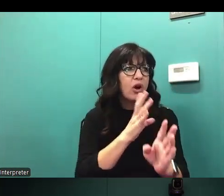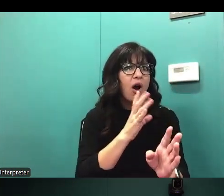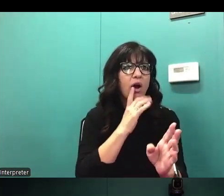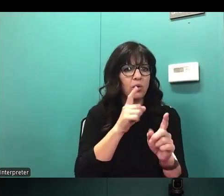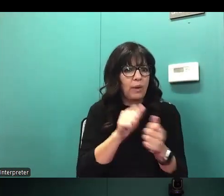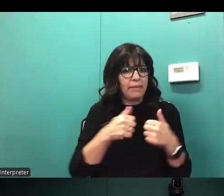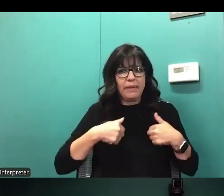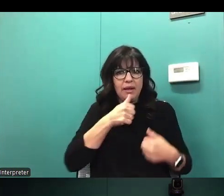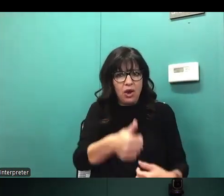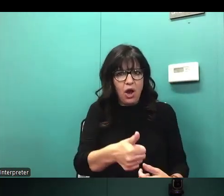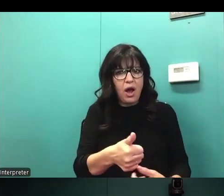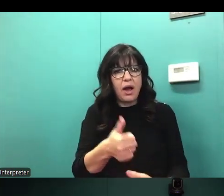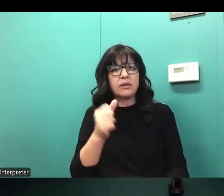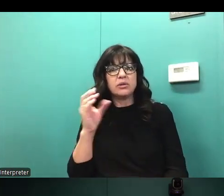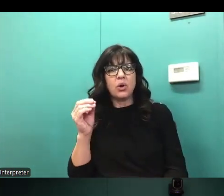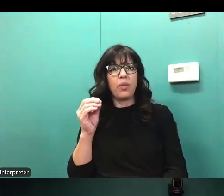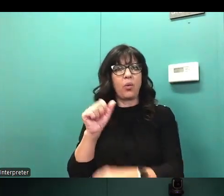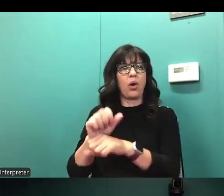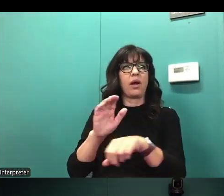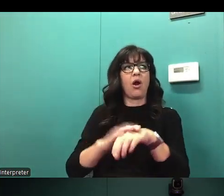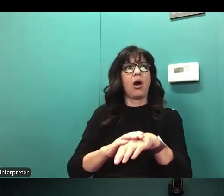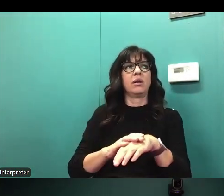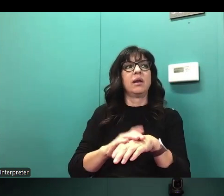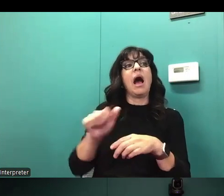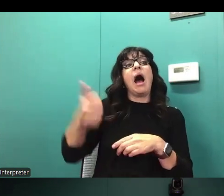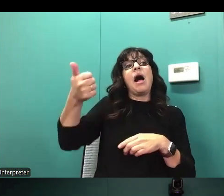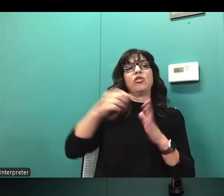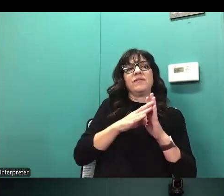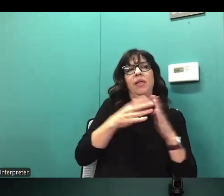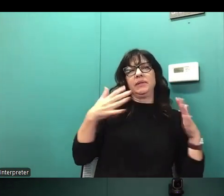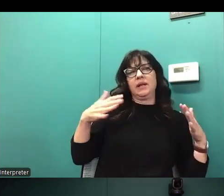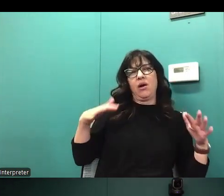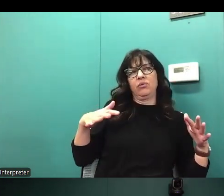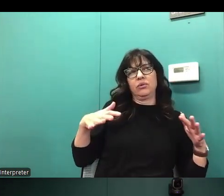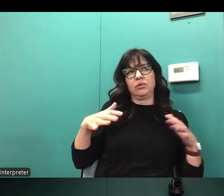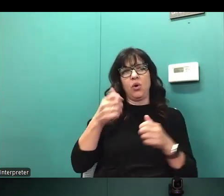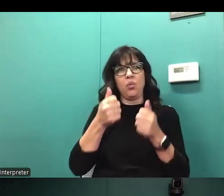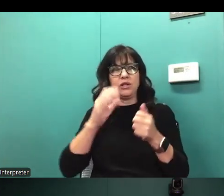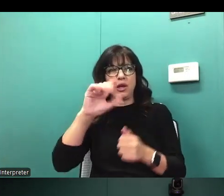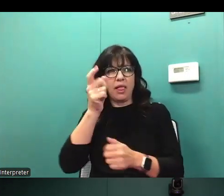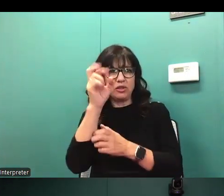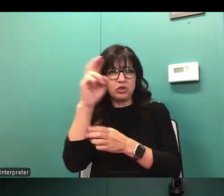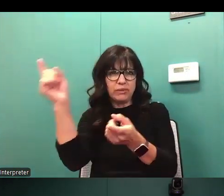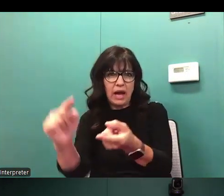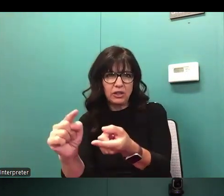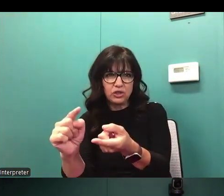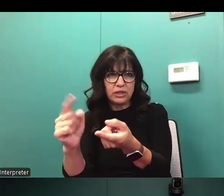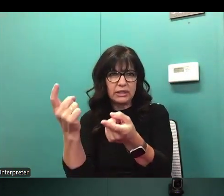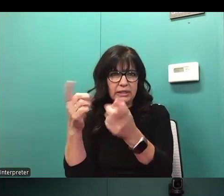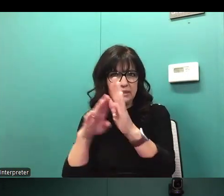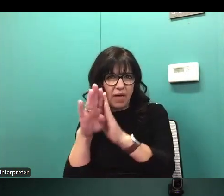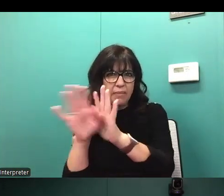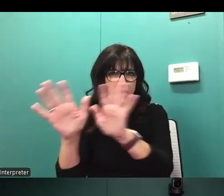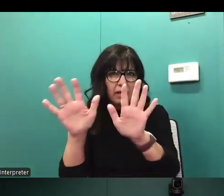with me, right? Because they're working on the earlier developing sounds. So, which cluster reduction is super early developing. But I'm just